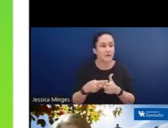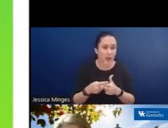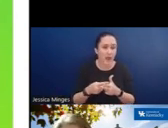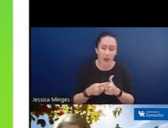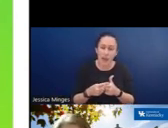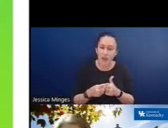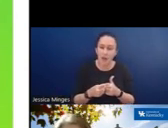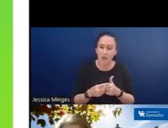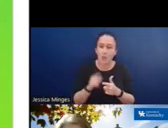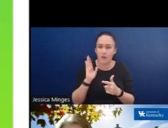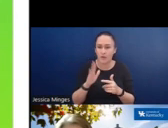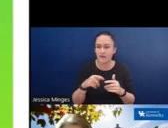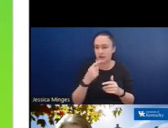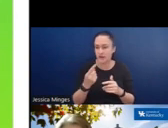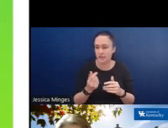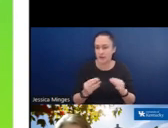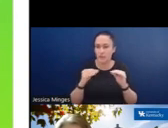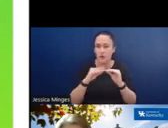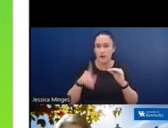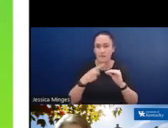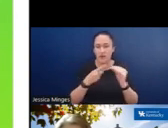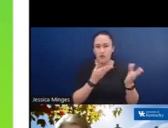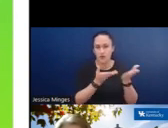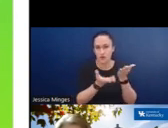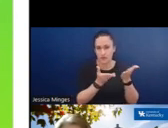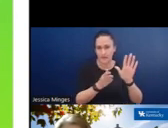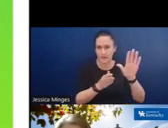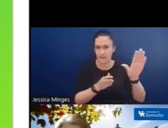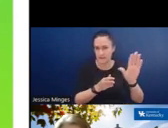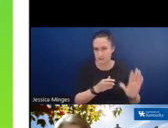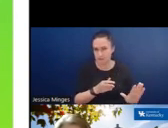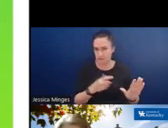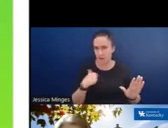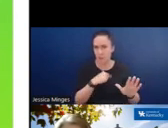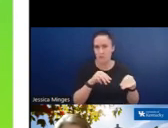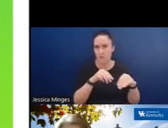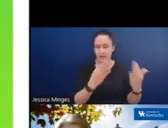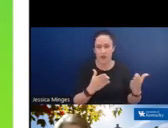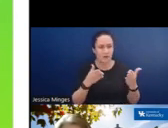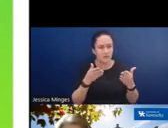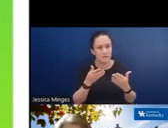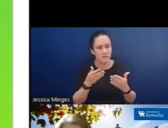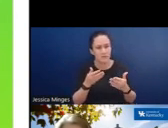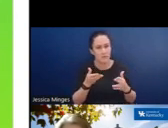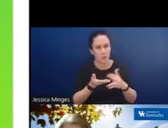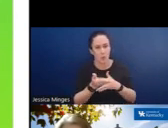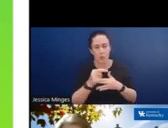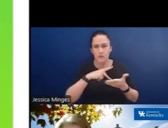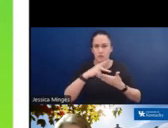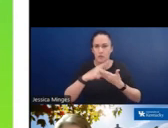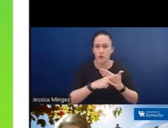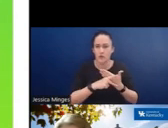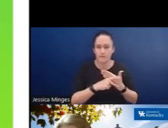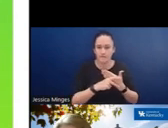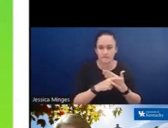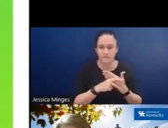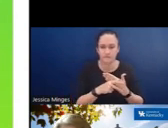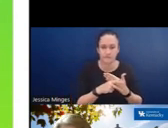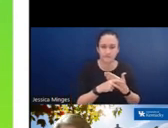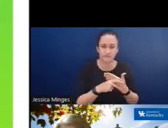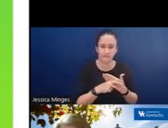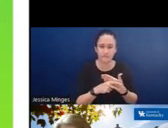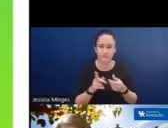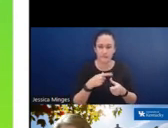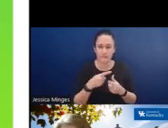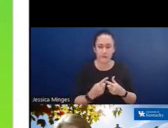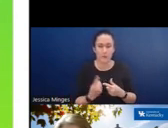more about the services that we provided within this program. And then one of the tenets